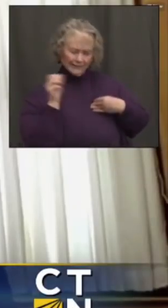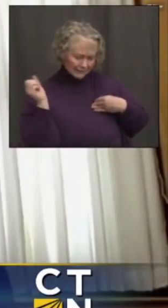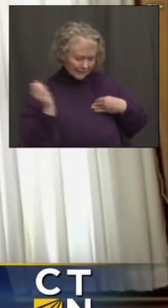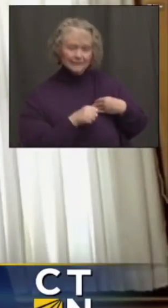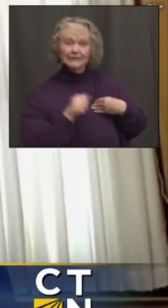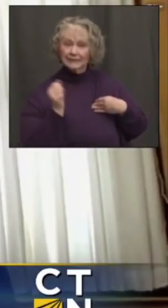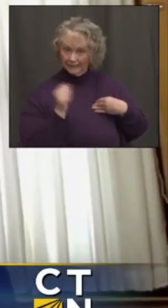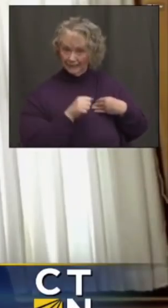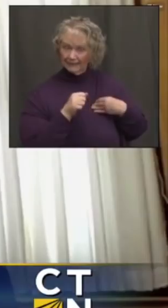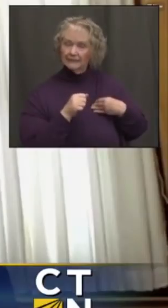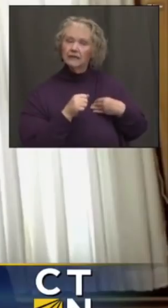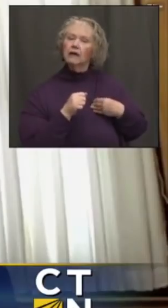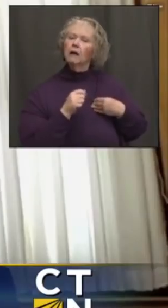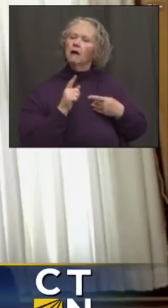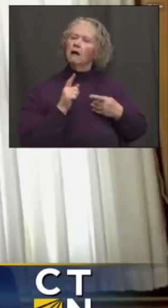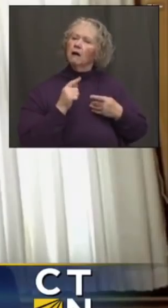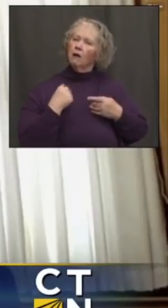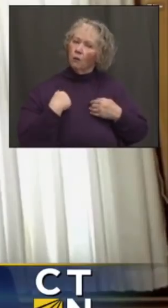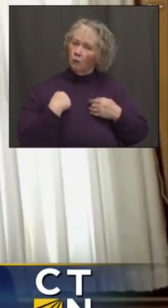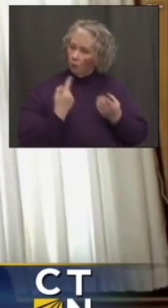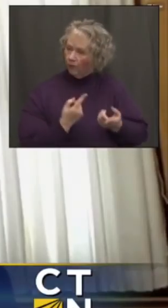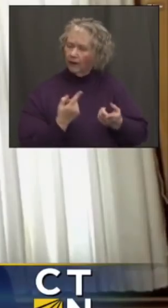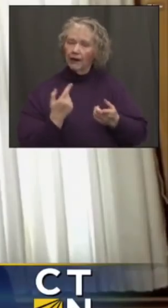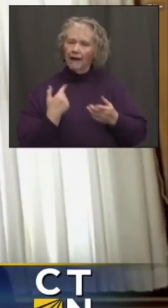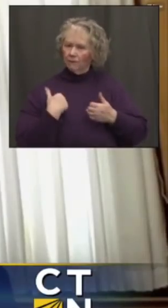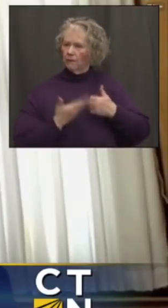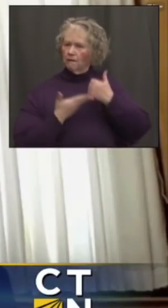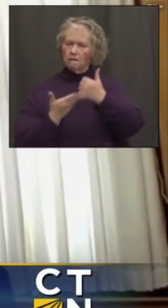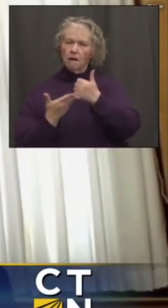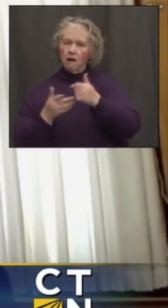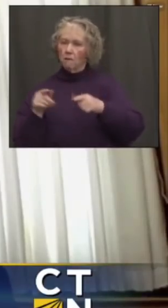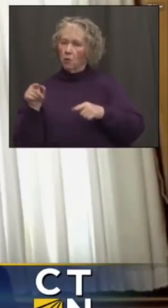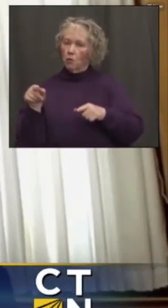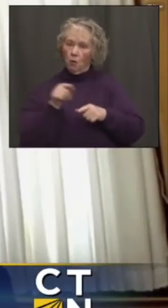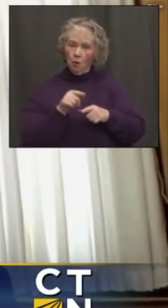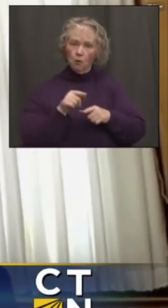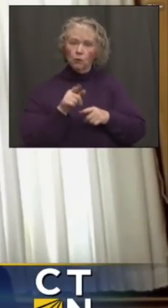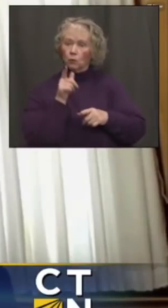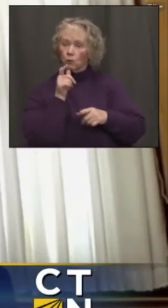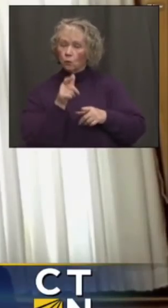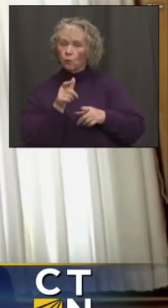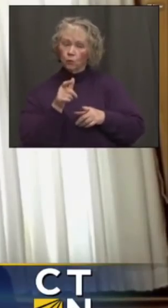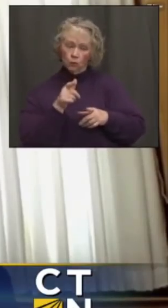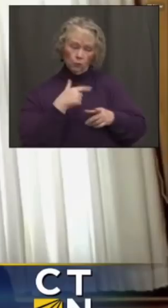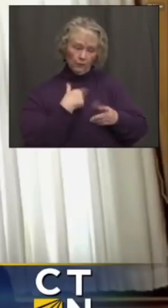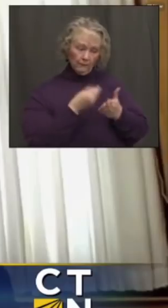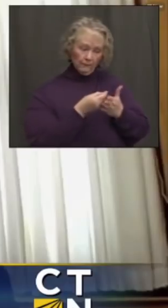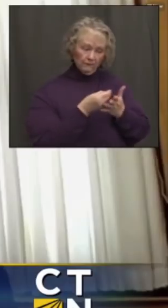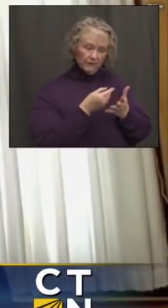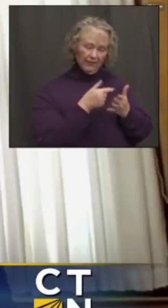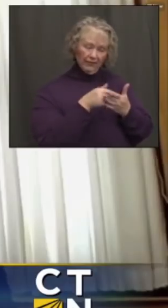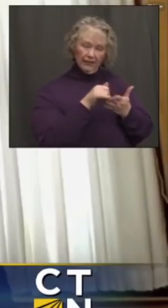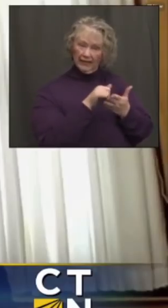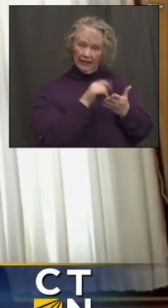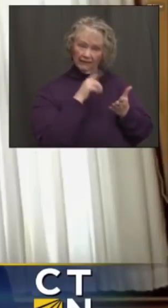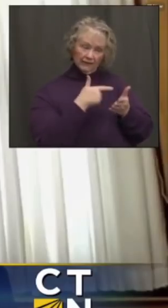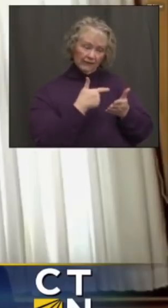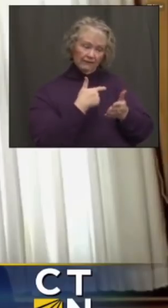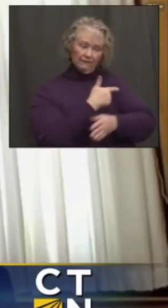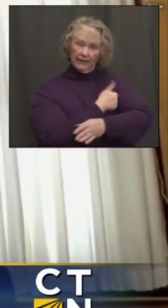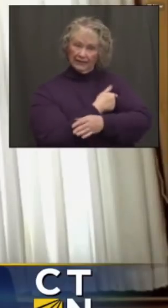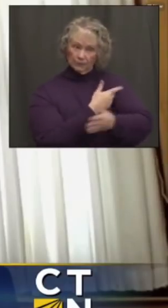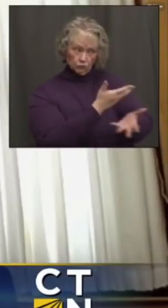about as well? Well, we're thrilled. Any additional vaccine that's being delivered into the state of Connecticut, we're thrilled